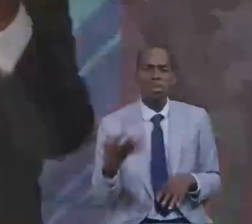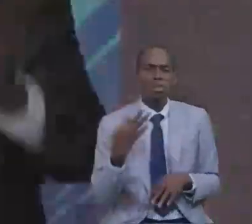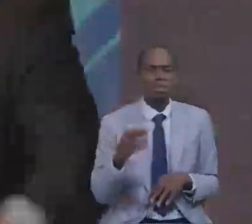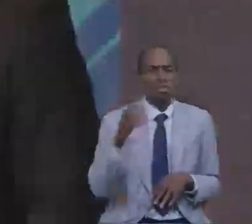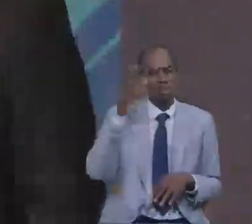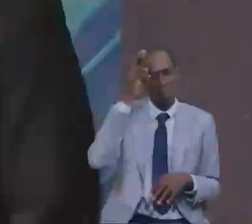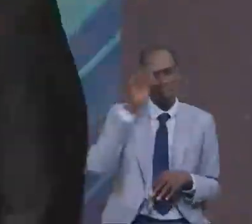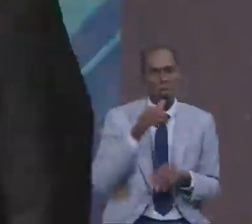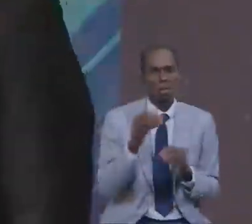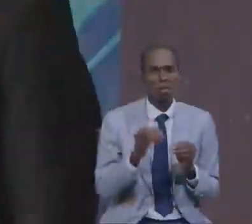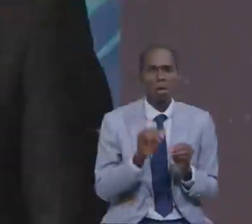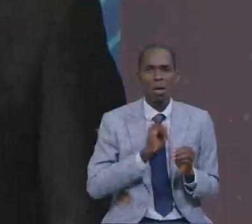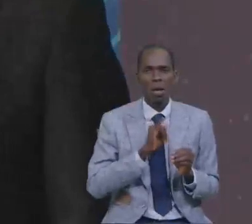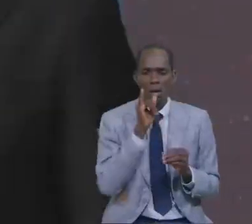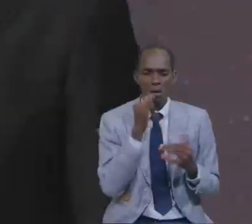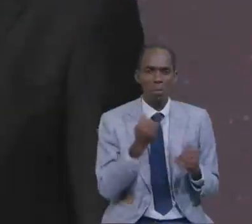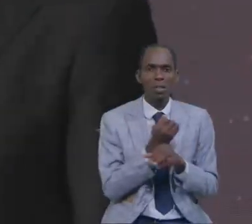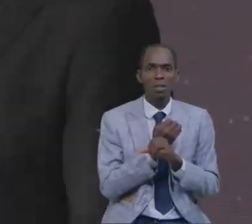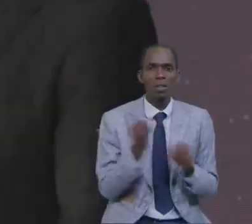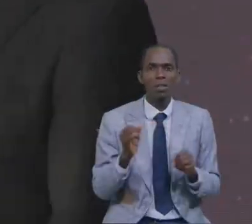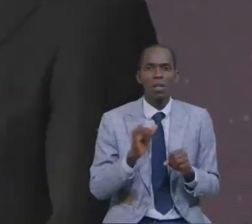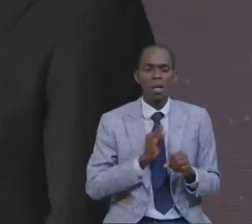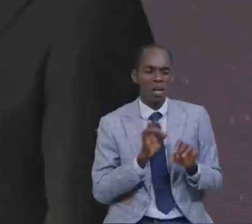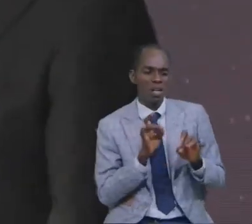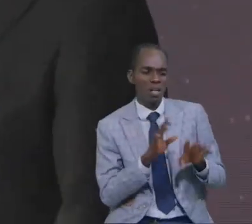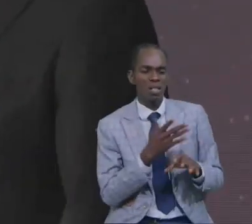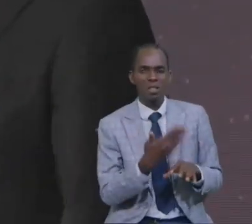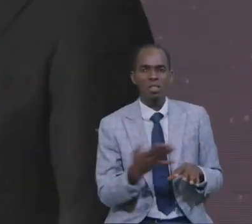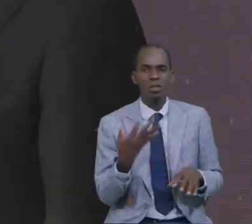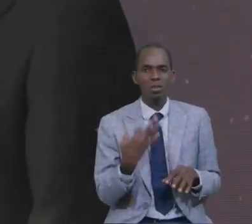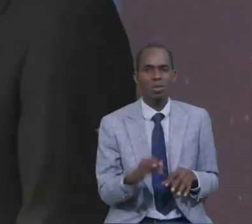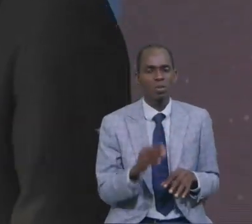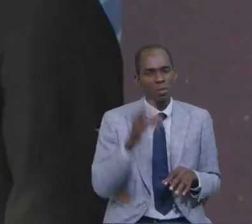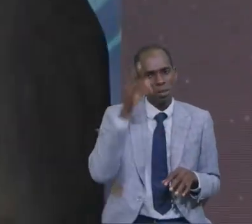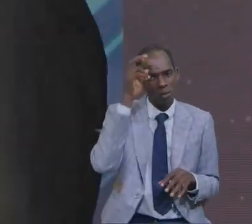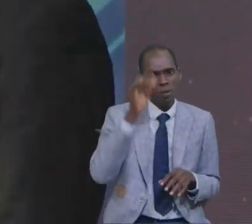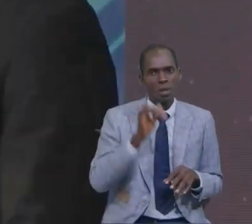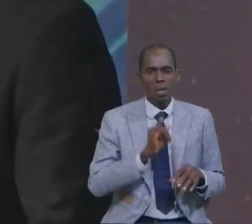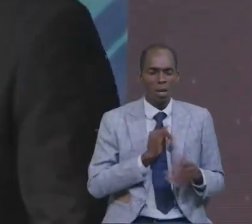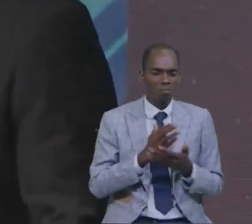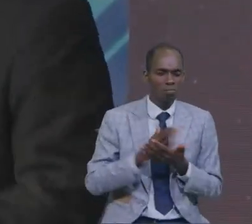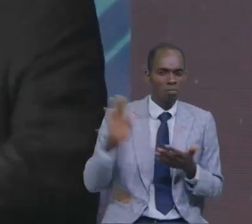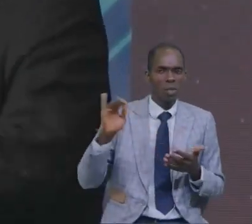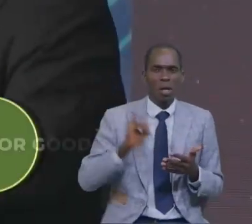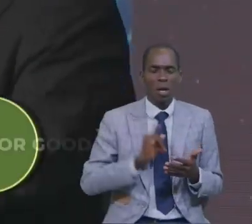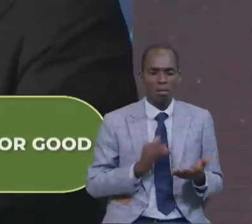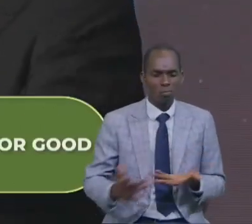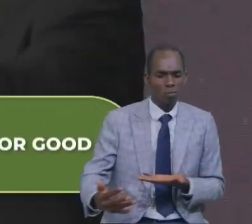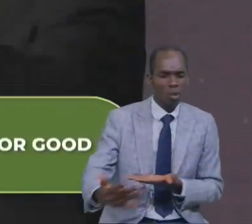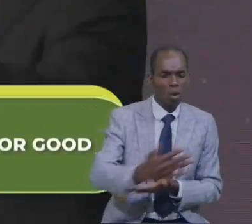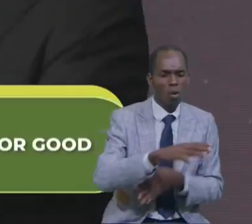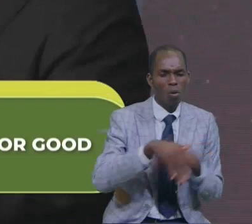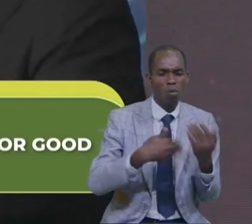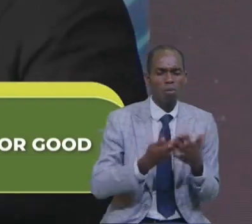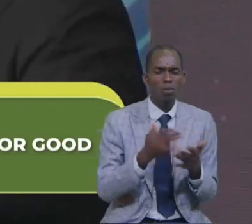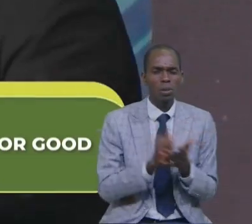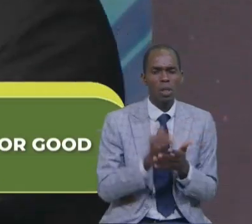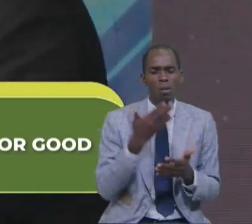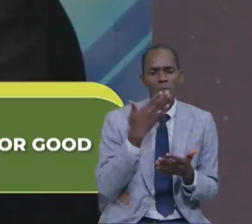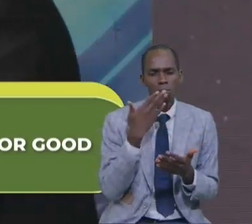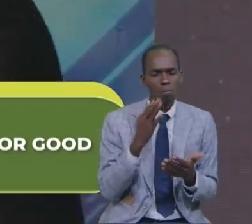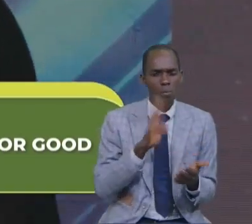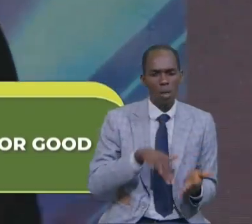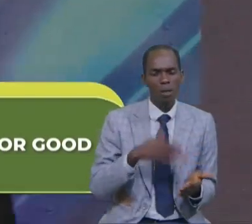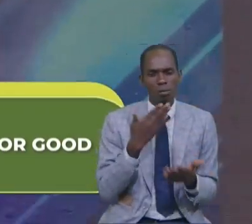together and you burn them and forget them forever and ever, never to come back into your life again,